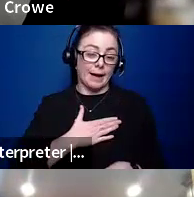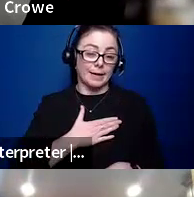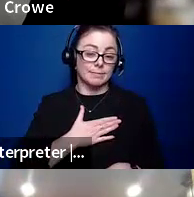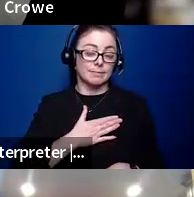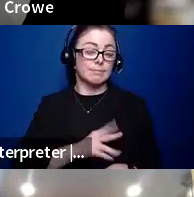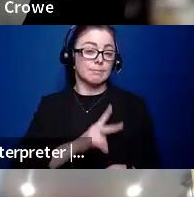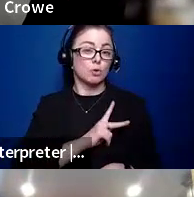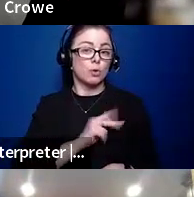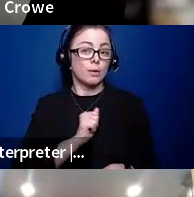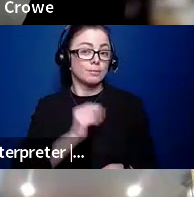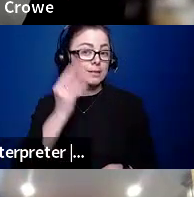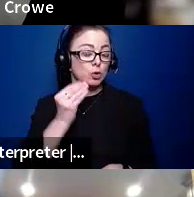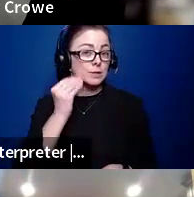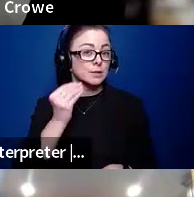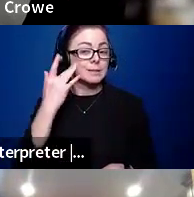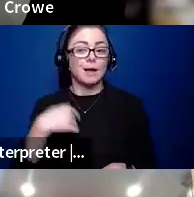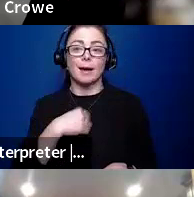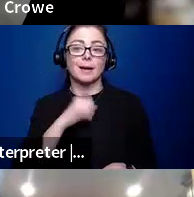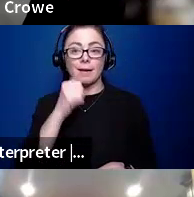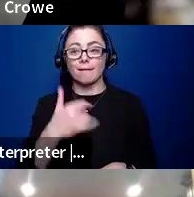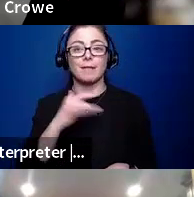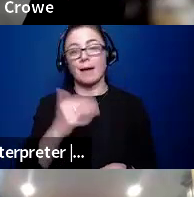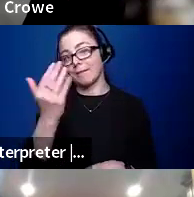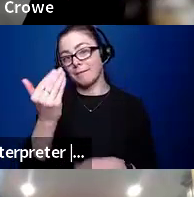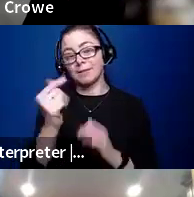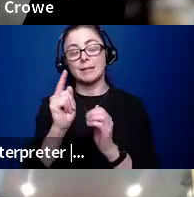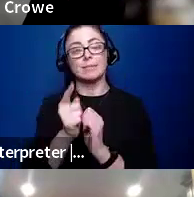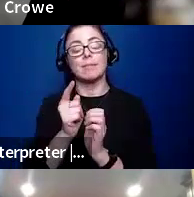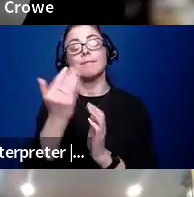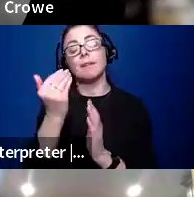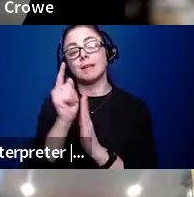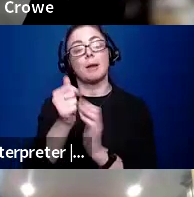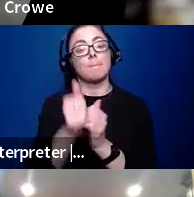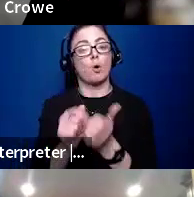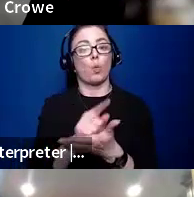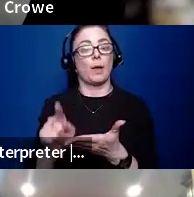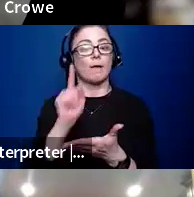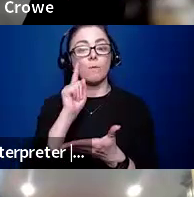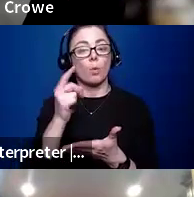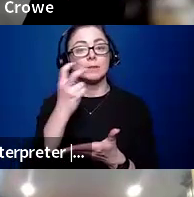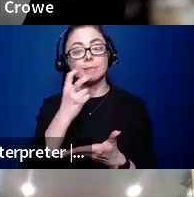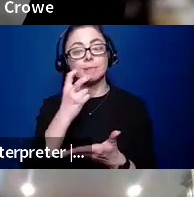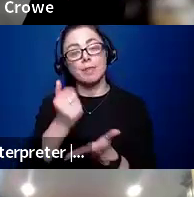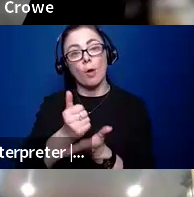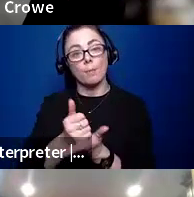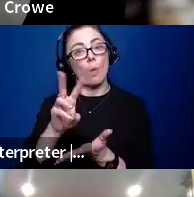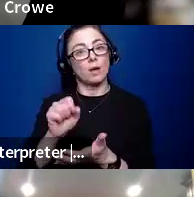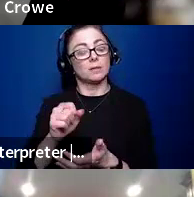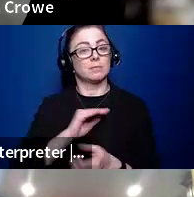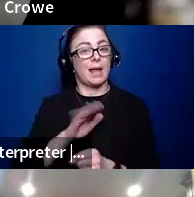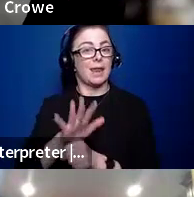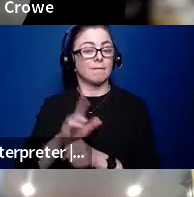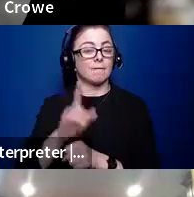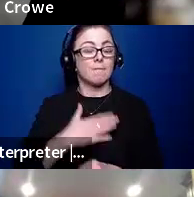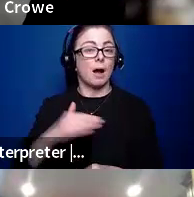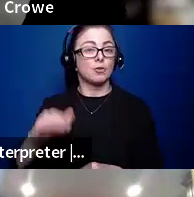personal experiences, because I didn't feel that 15 minutes a week for speech therapy was enough for my child who's nonverbal and